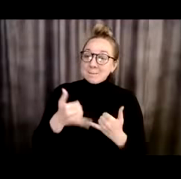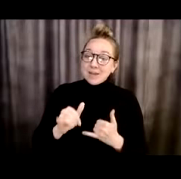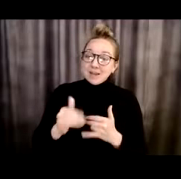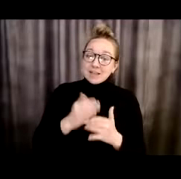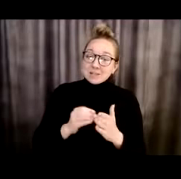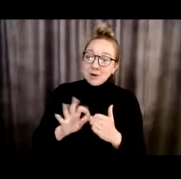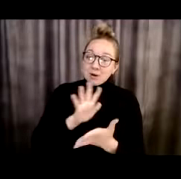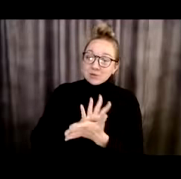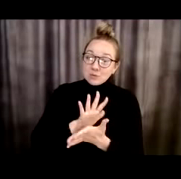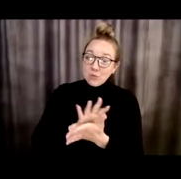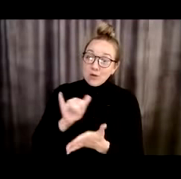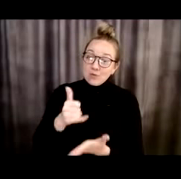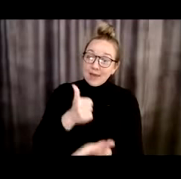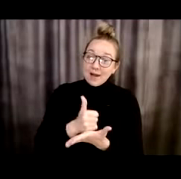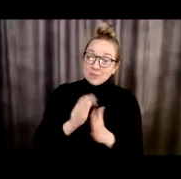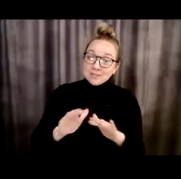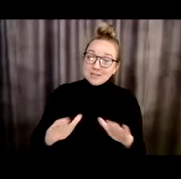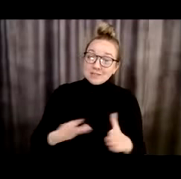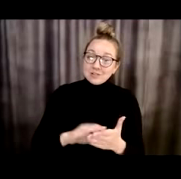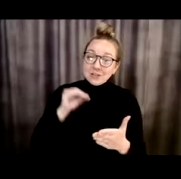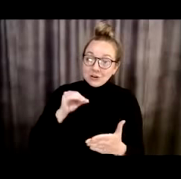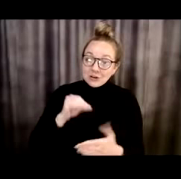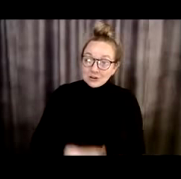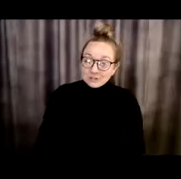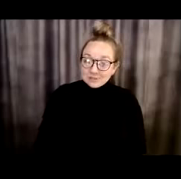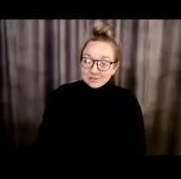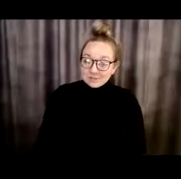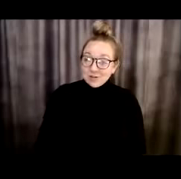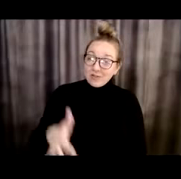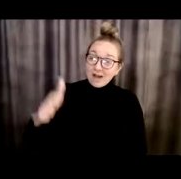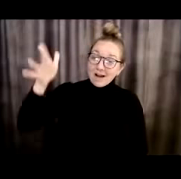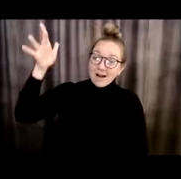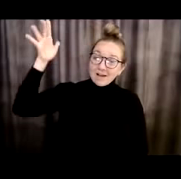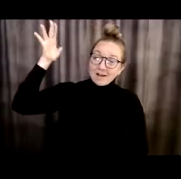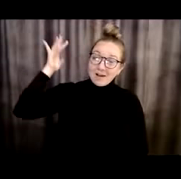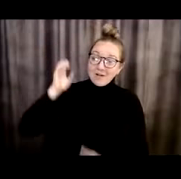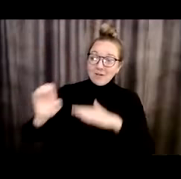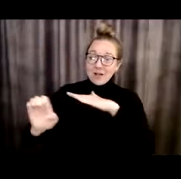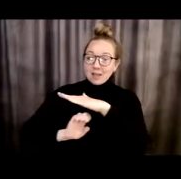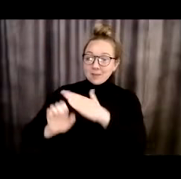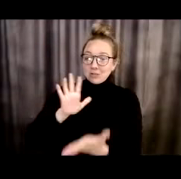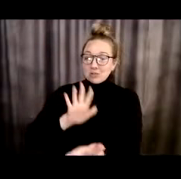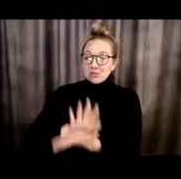know, that long ago, elementary school had an hour of recess every day. And